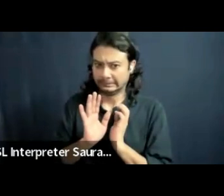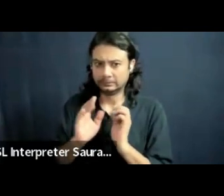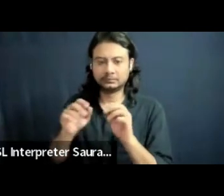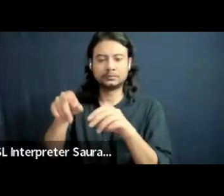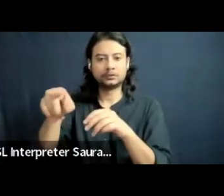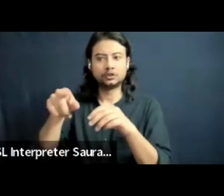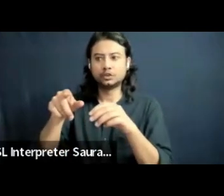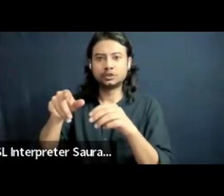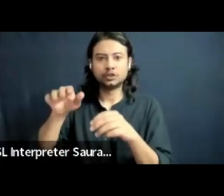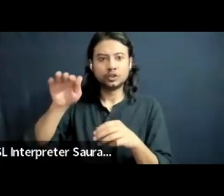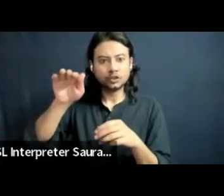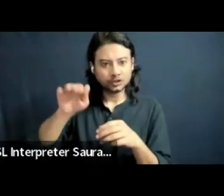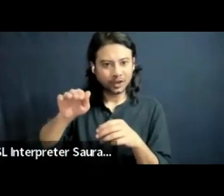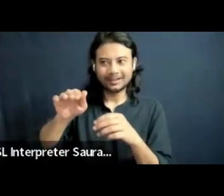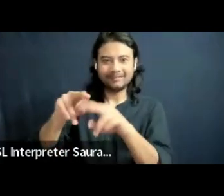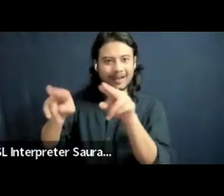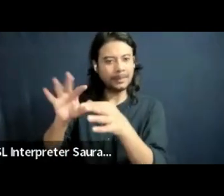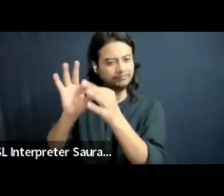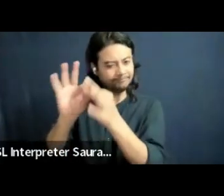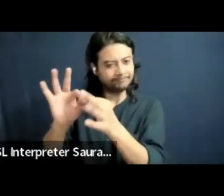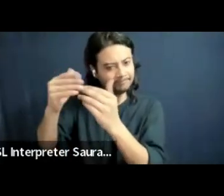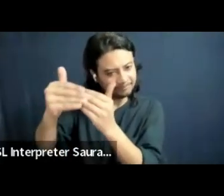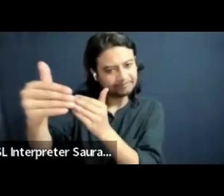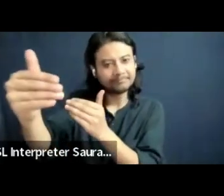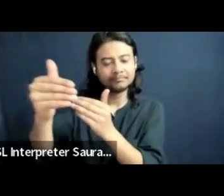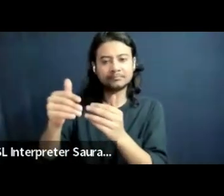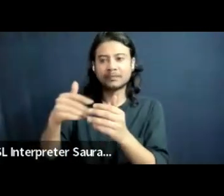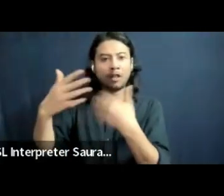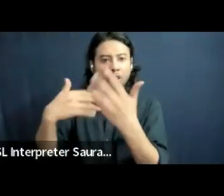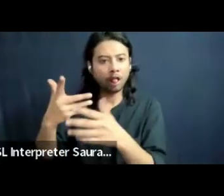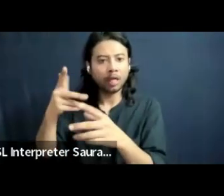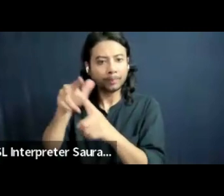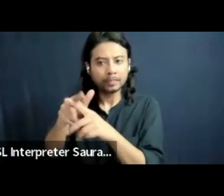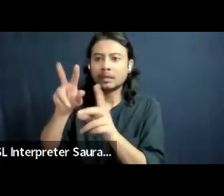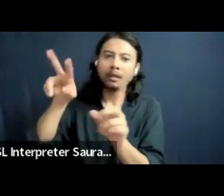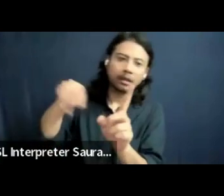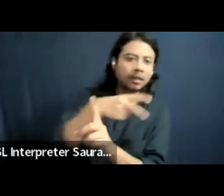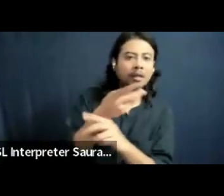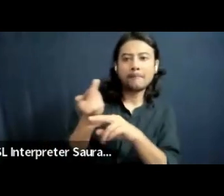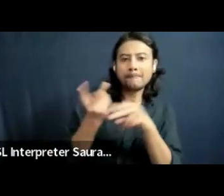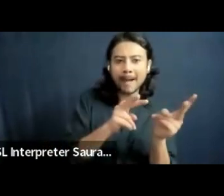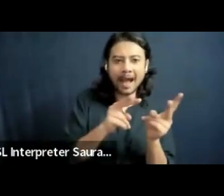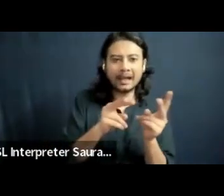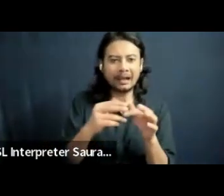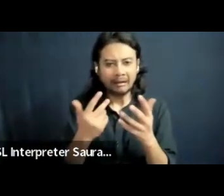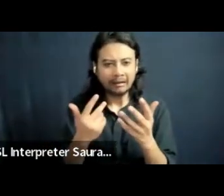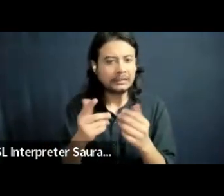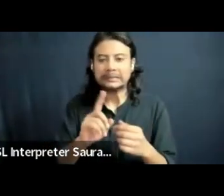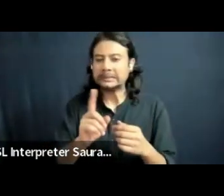no reinstitutionalization of the children. And Beth will be taking us during this session.